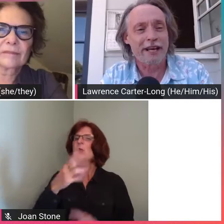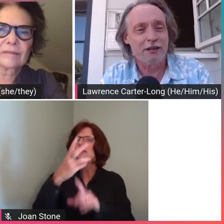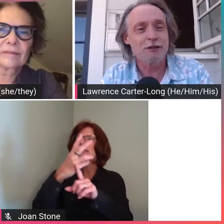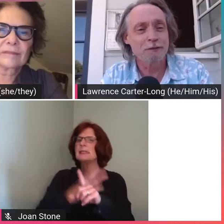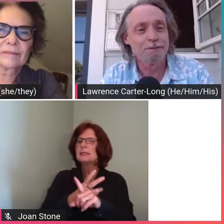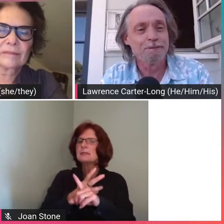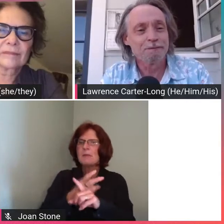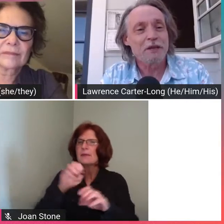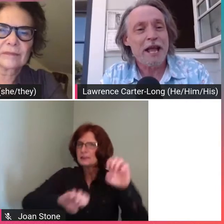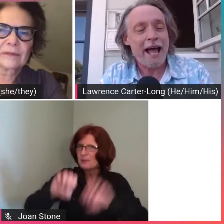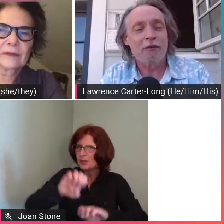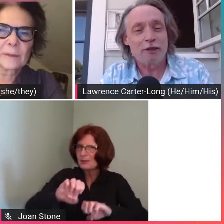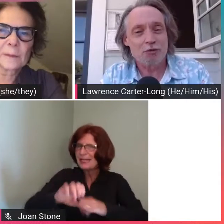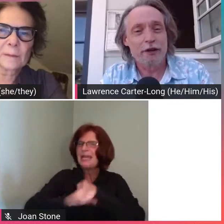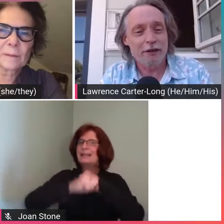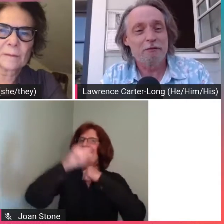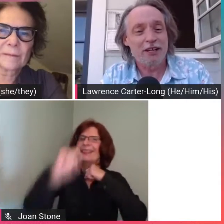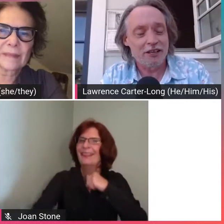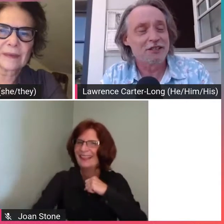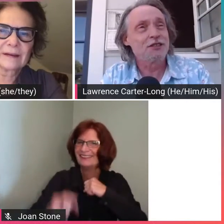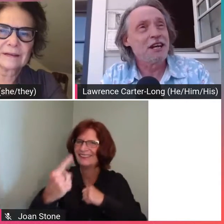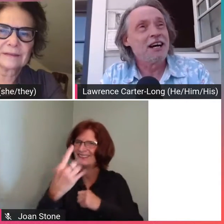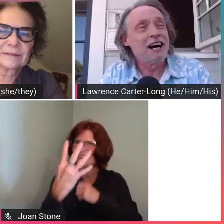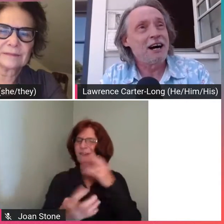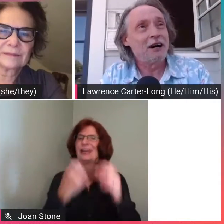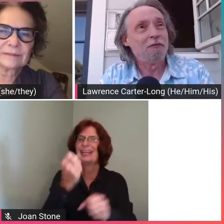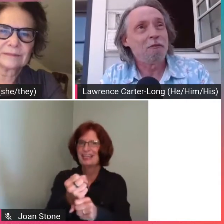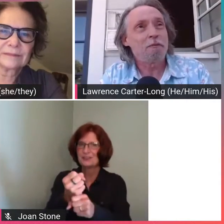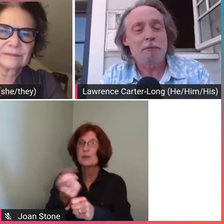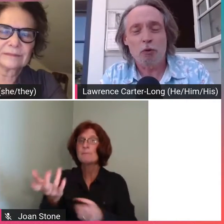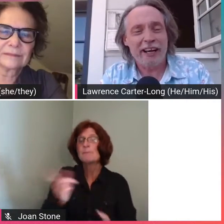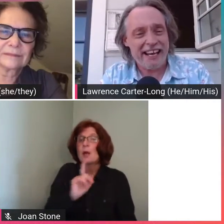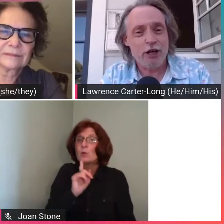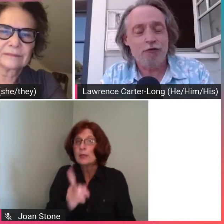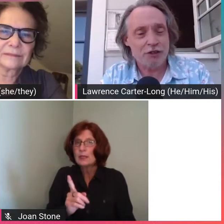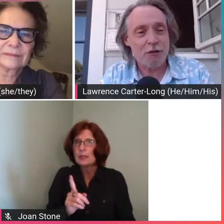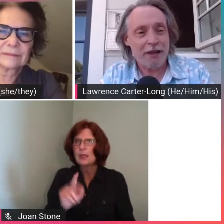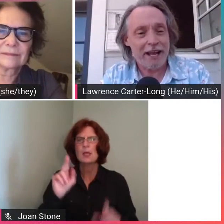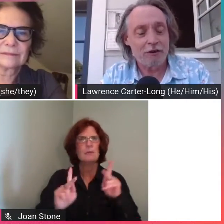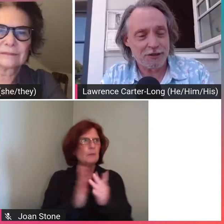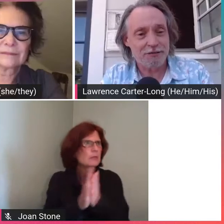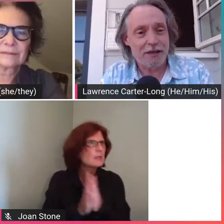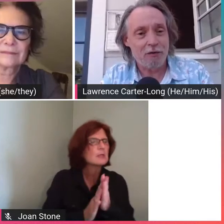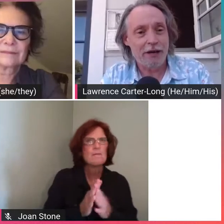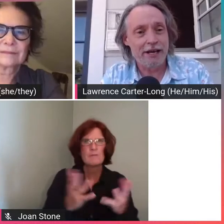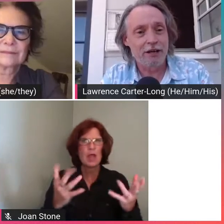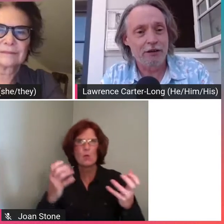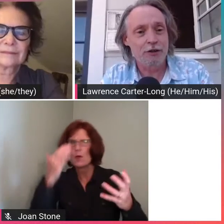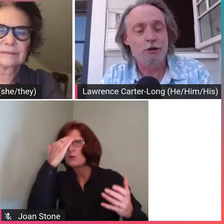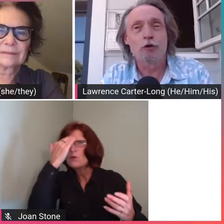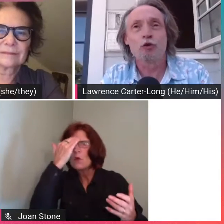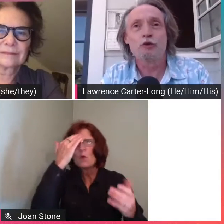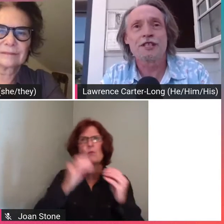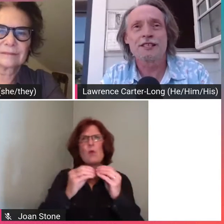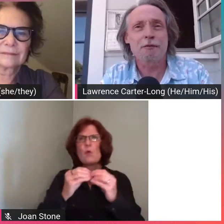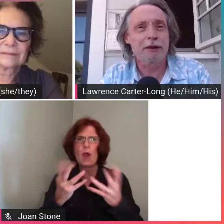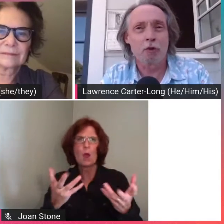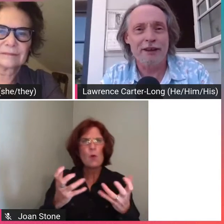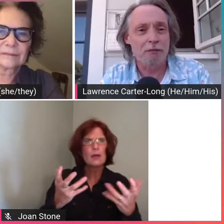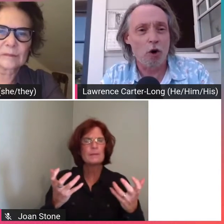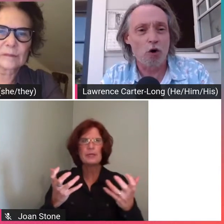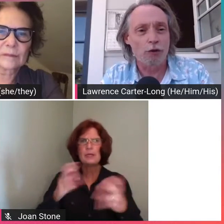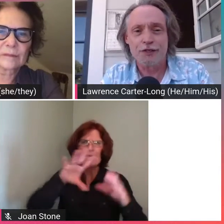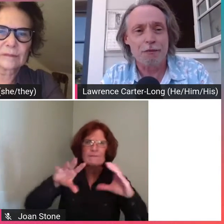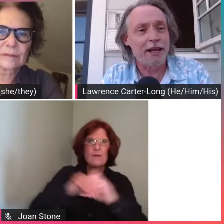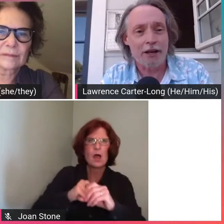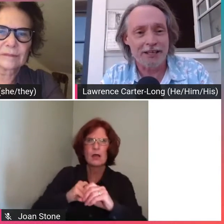lasted 4 years. And it was really because people were eager for something else. They were eager to see something